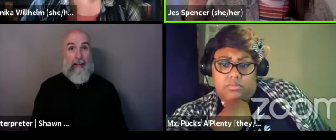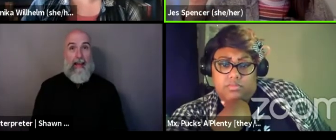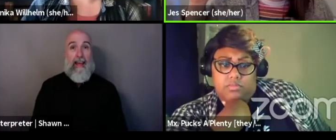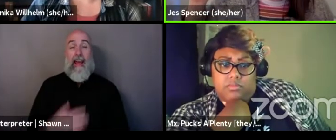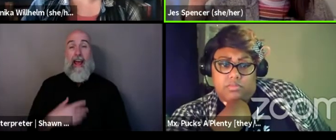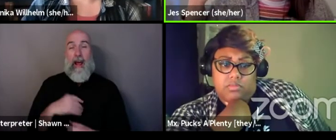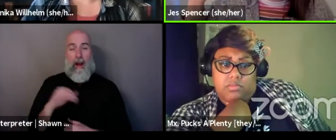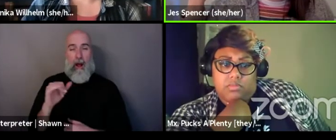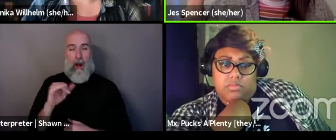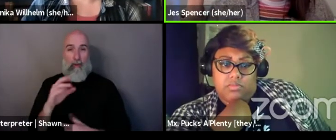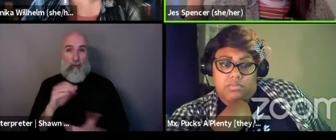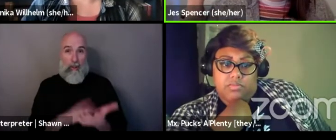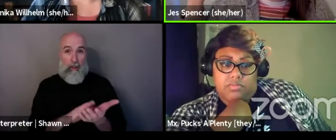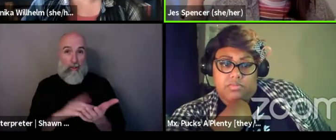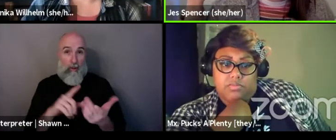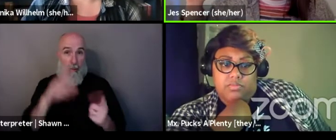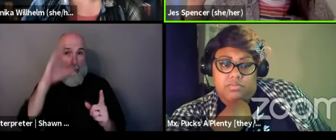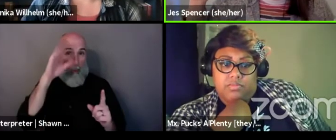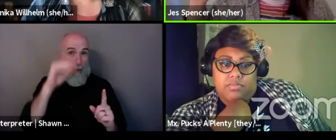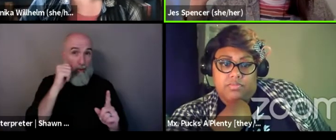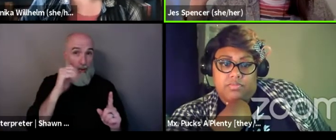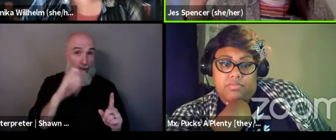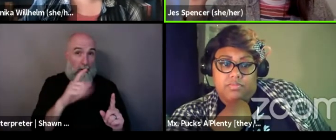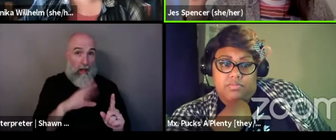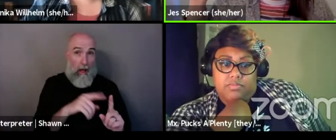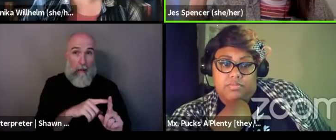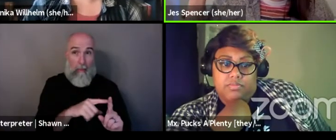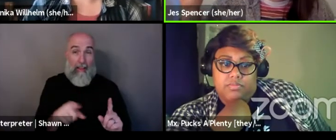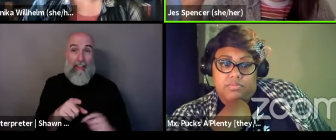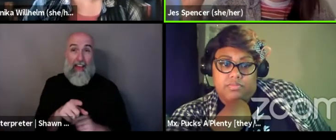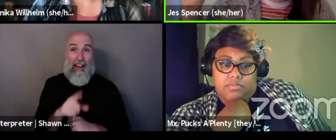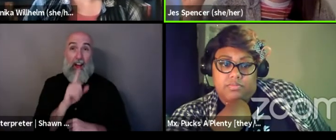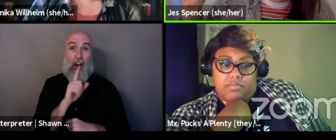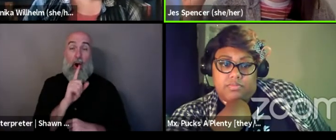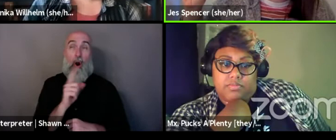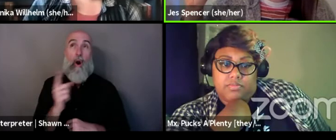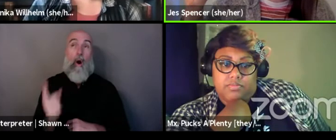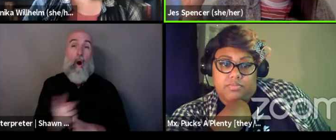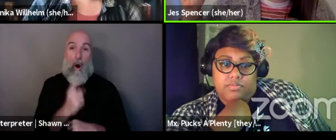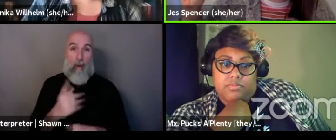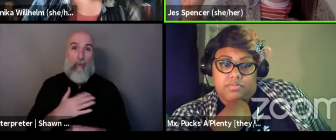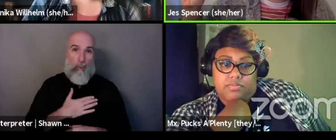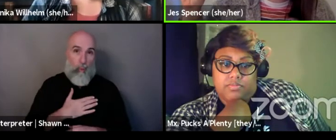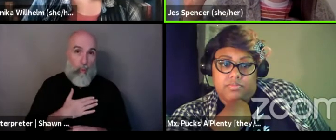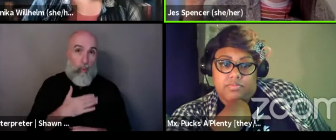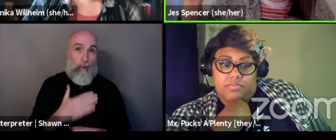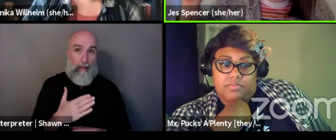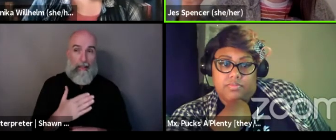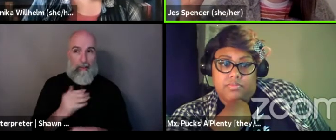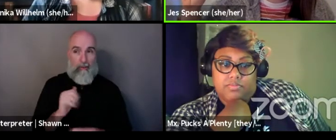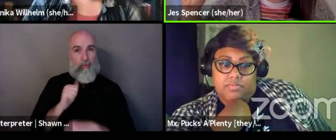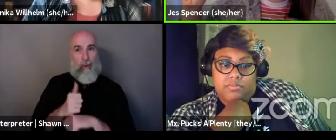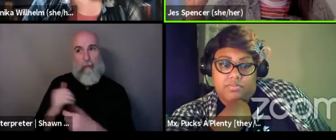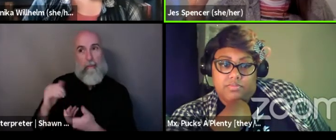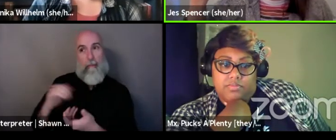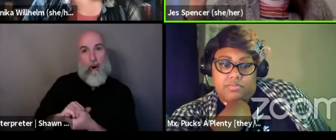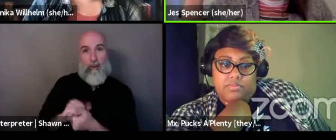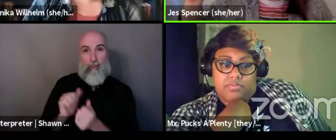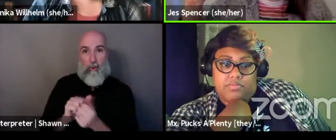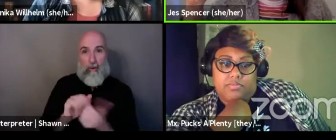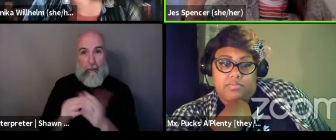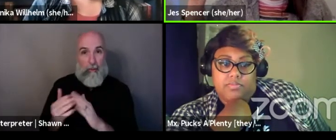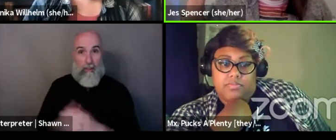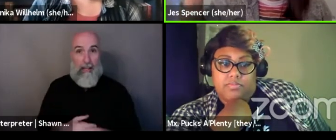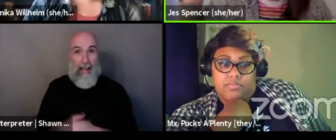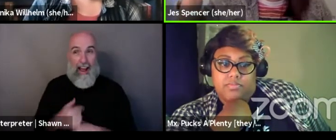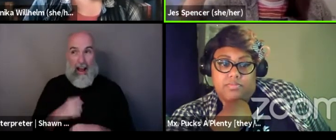want to shout out to Boys and Girls Club. They are always willing to create partnerships within communities. And like, I'm